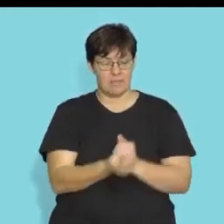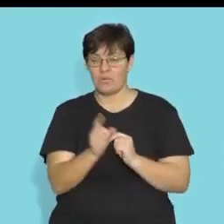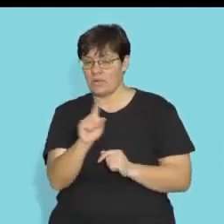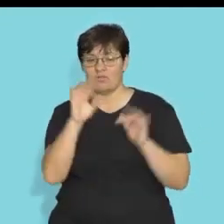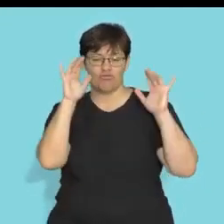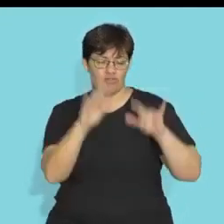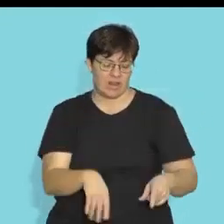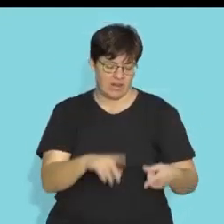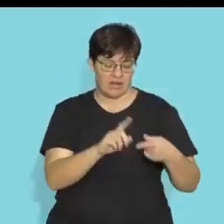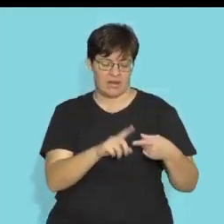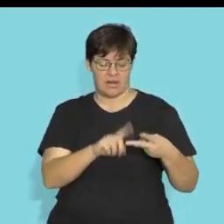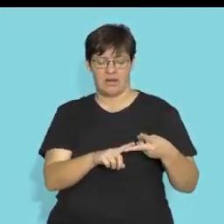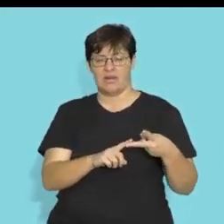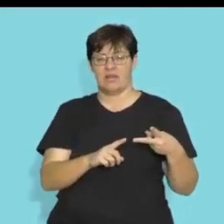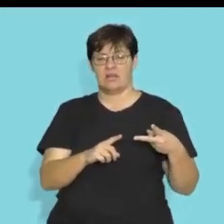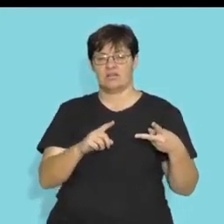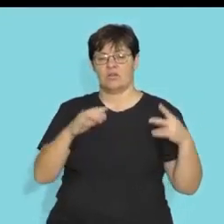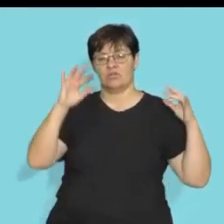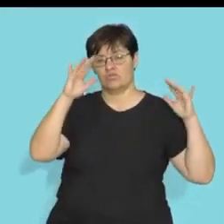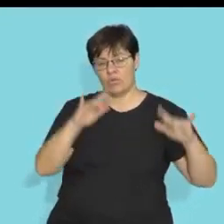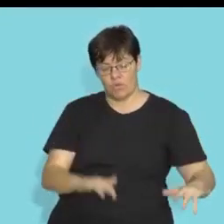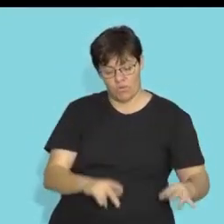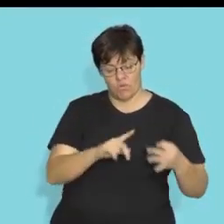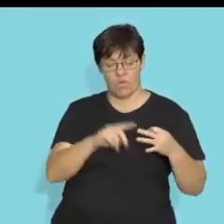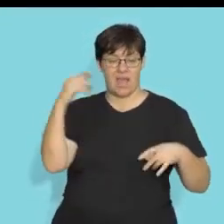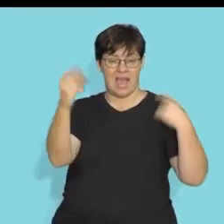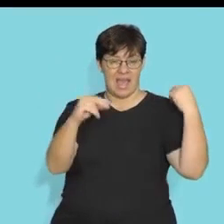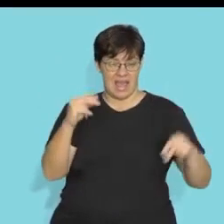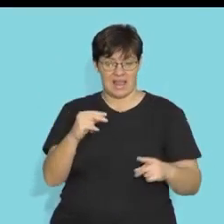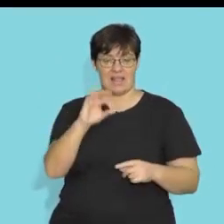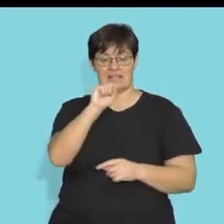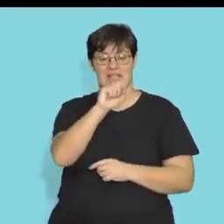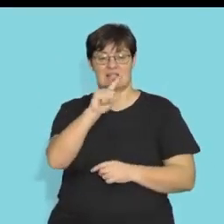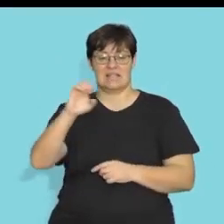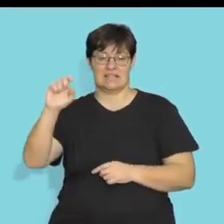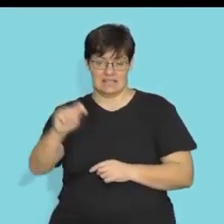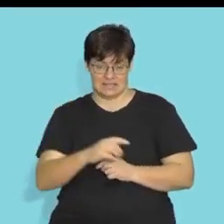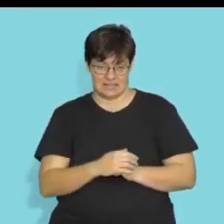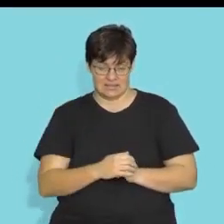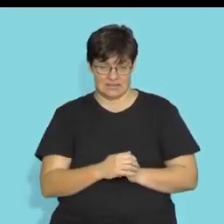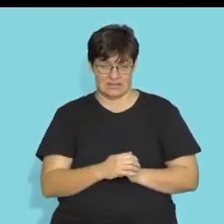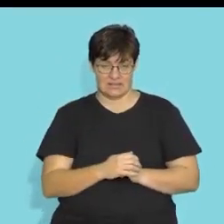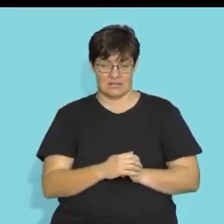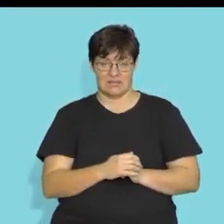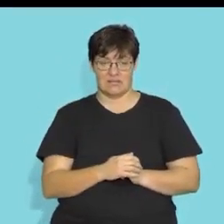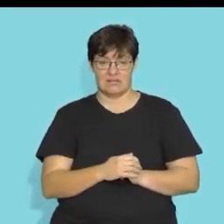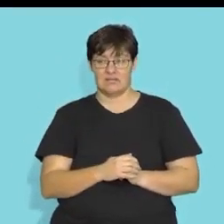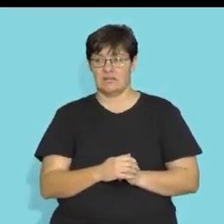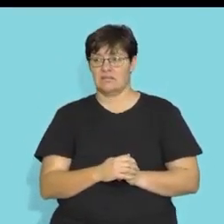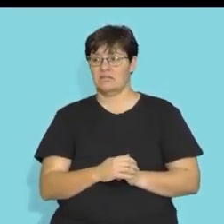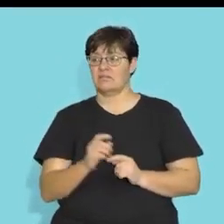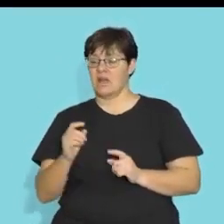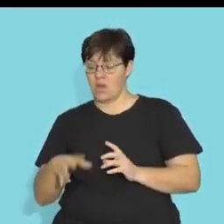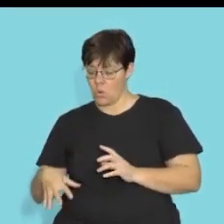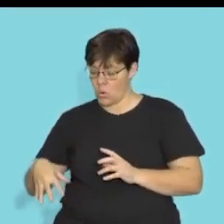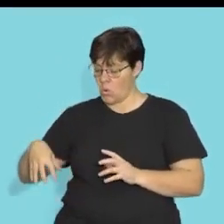precipitation occurs as rain, but also includes snow, hail, and sleet. So guys, during the process